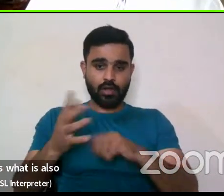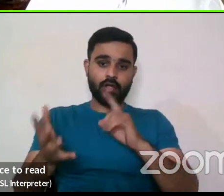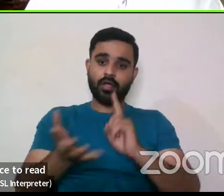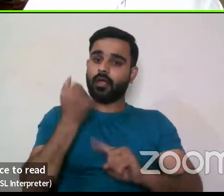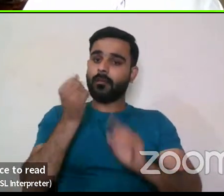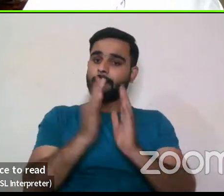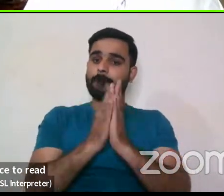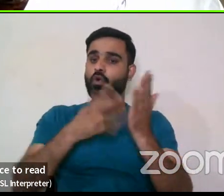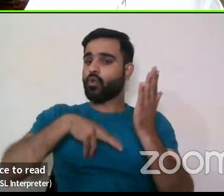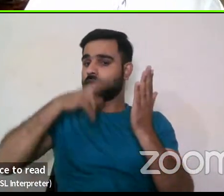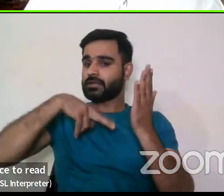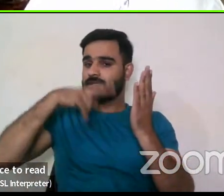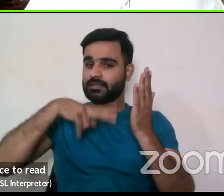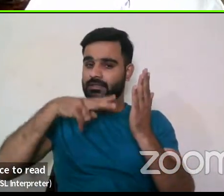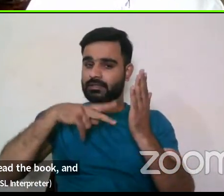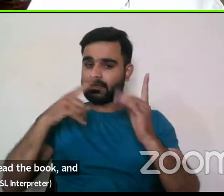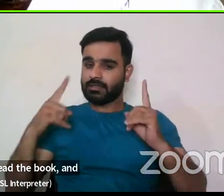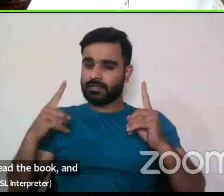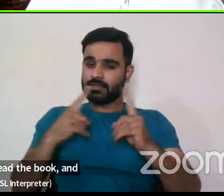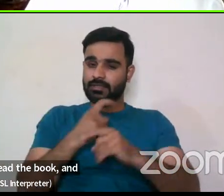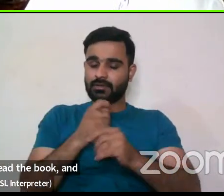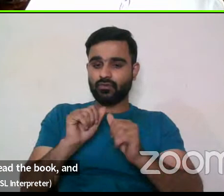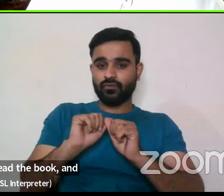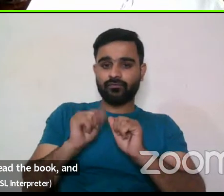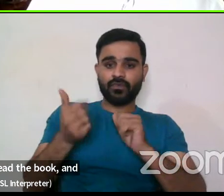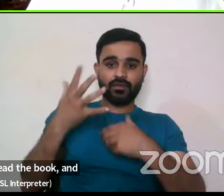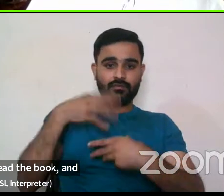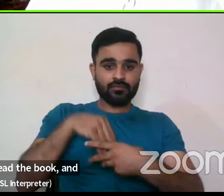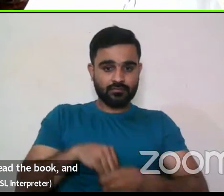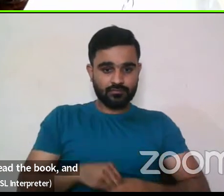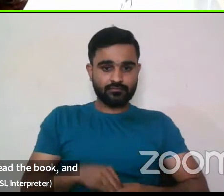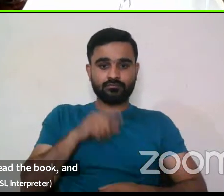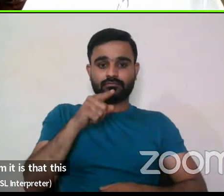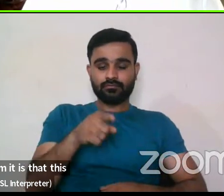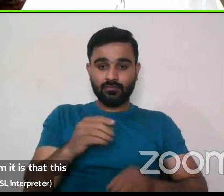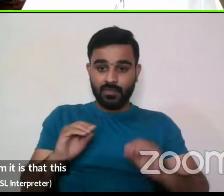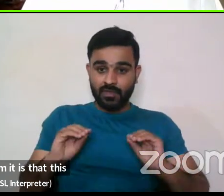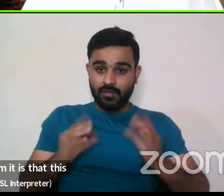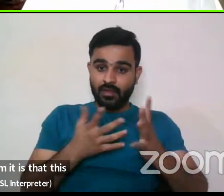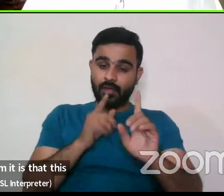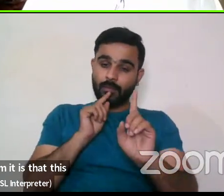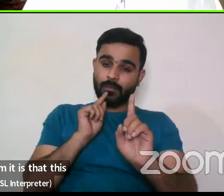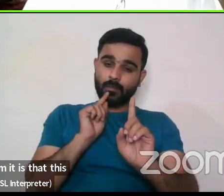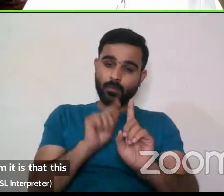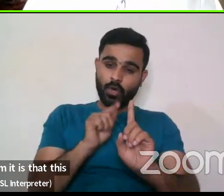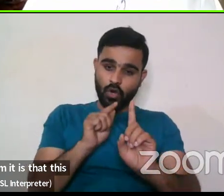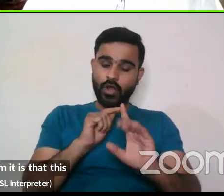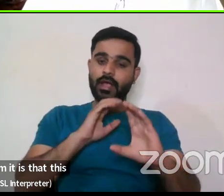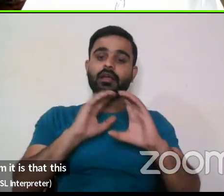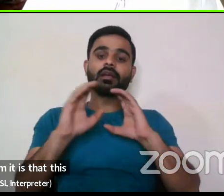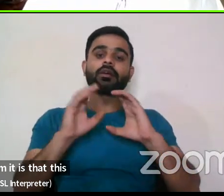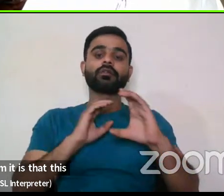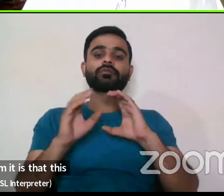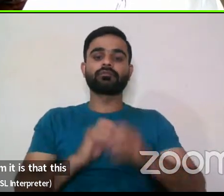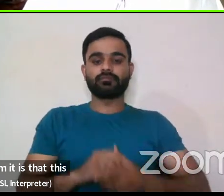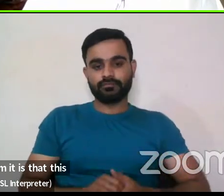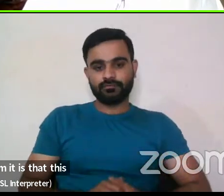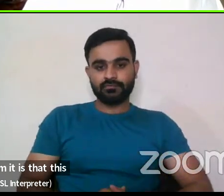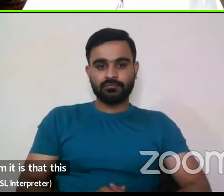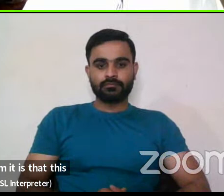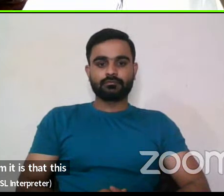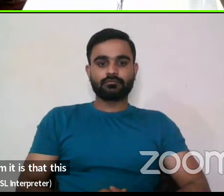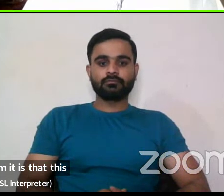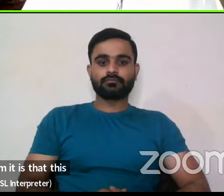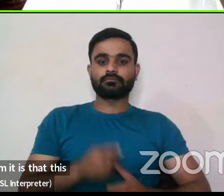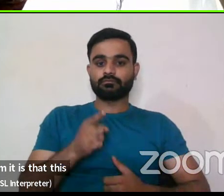and what's very critical to take away from it is that this is a starting point of a conversation. And this is